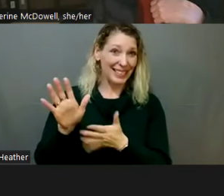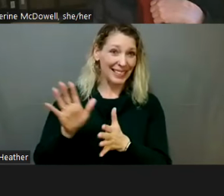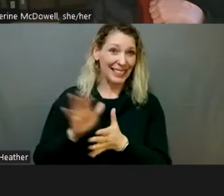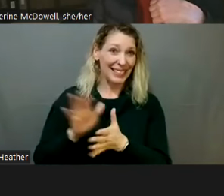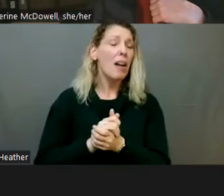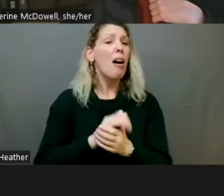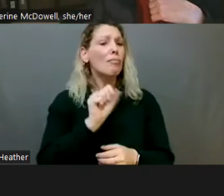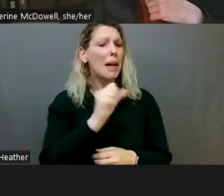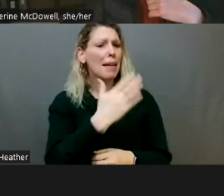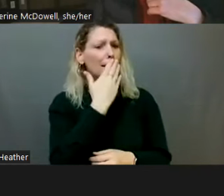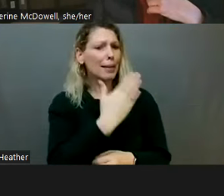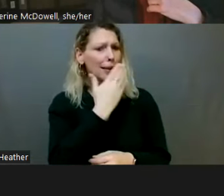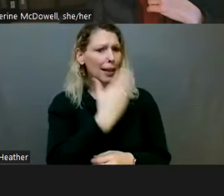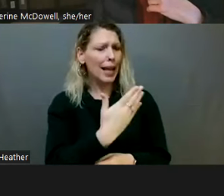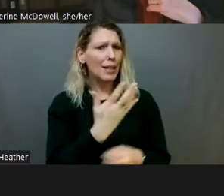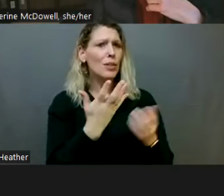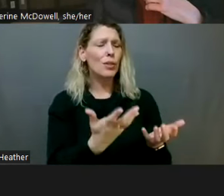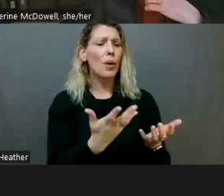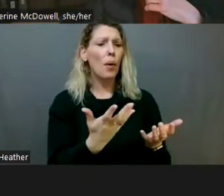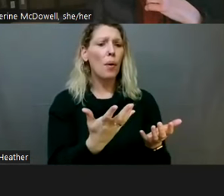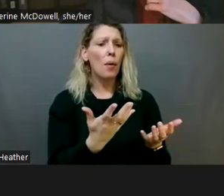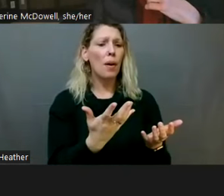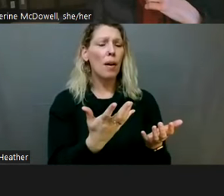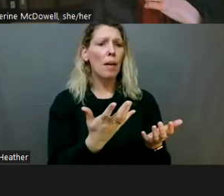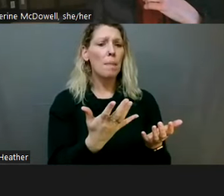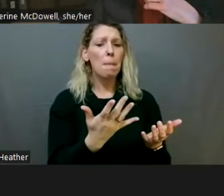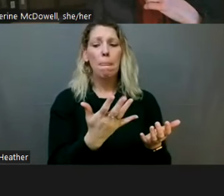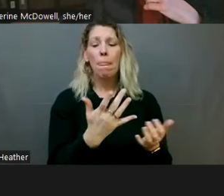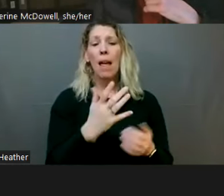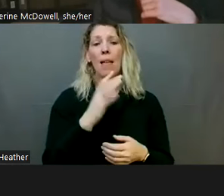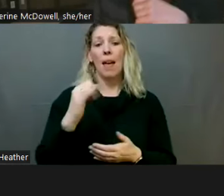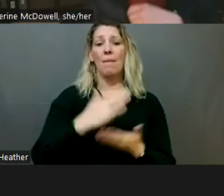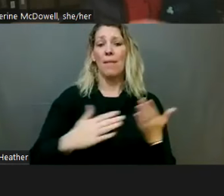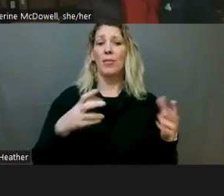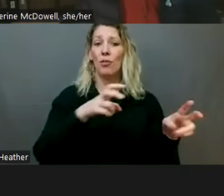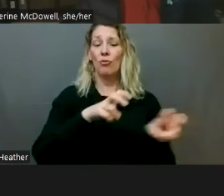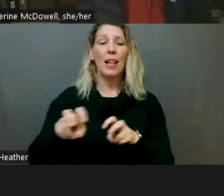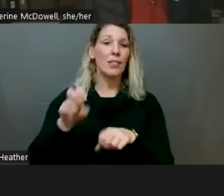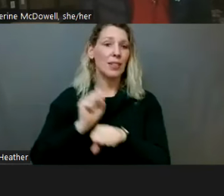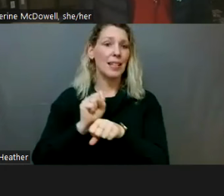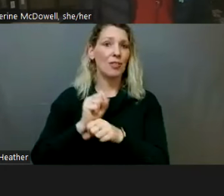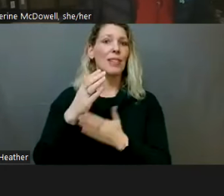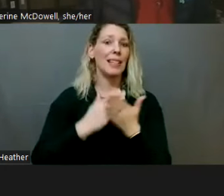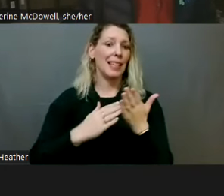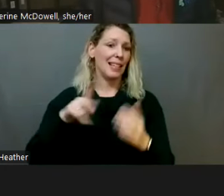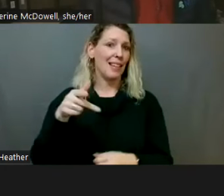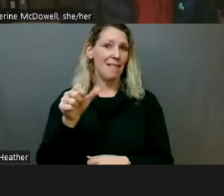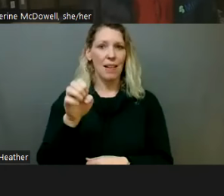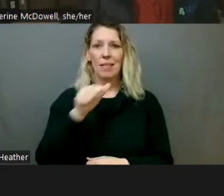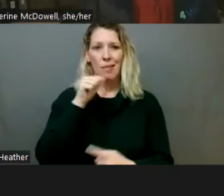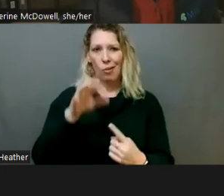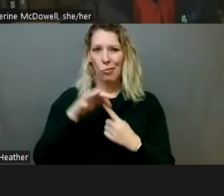Yeah, thanks. So the phase of work transition tasks, each phase, this is not unique to